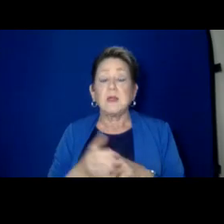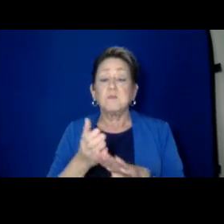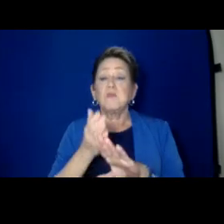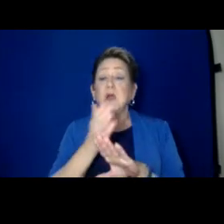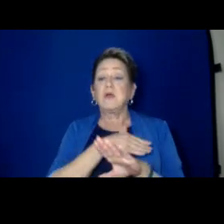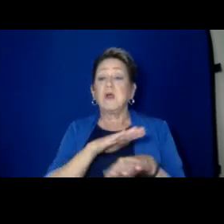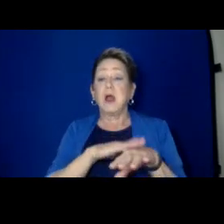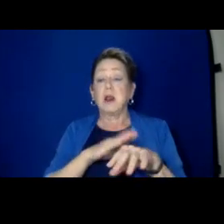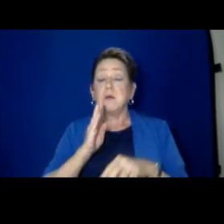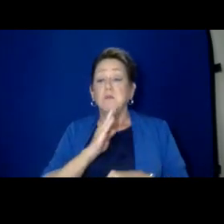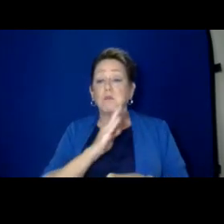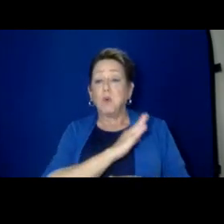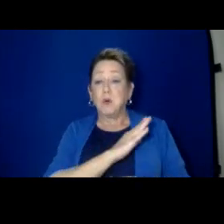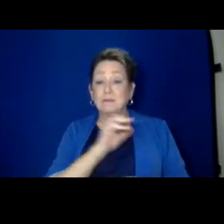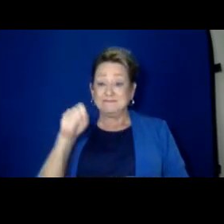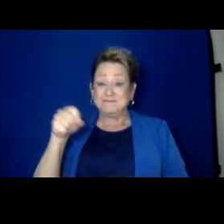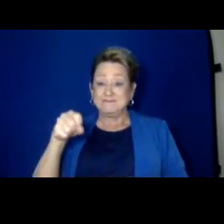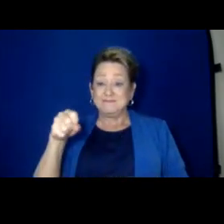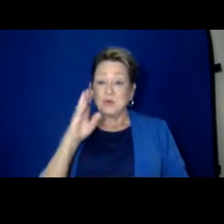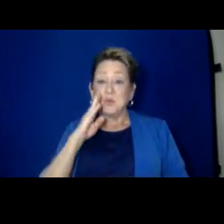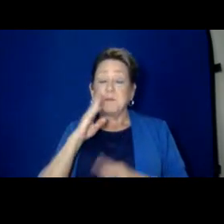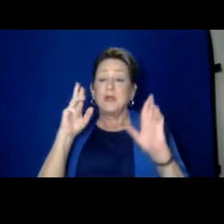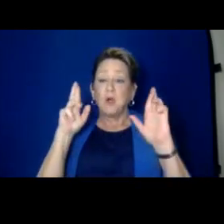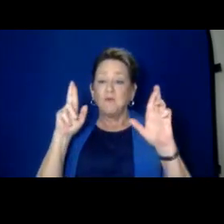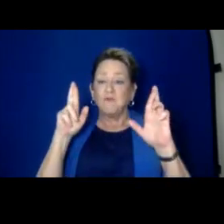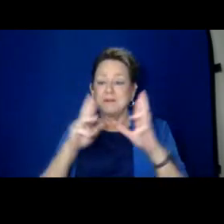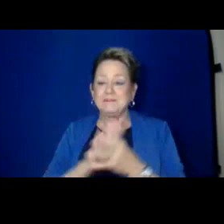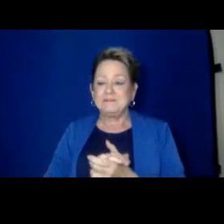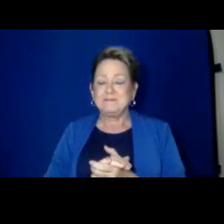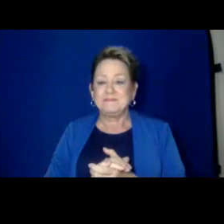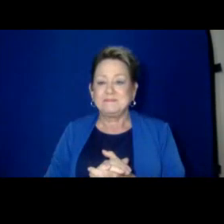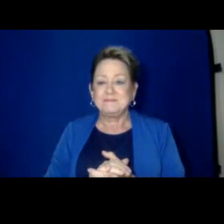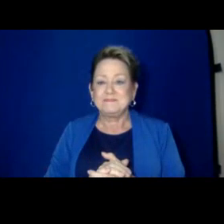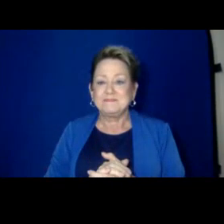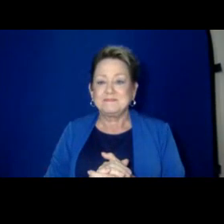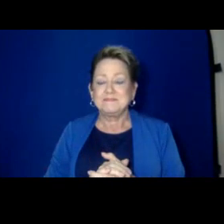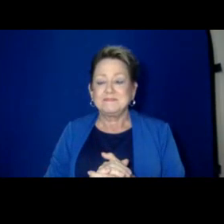prior to getting on the board. Yes. Would be helpful. So thank you.